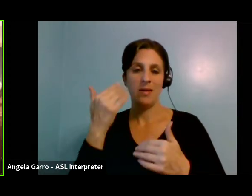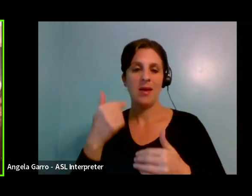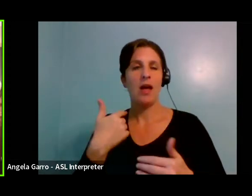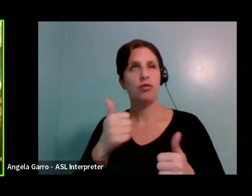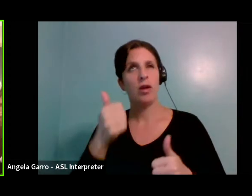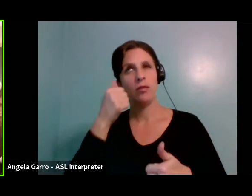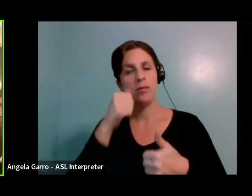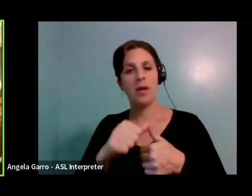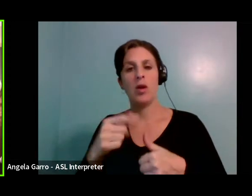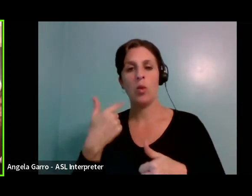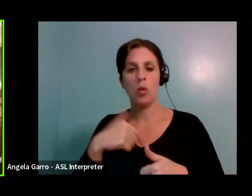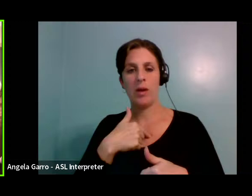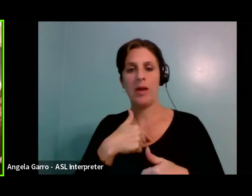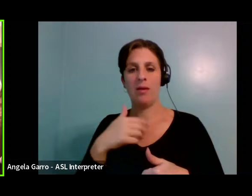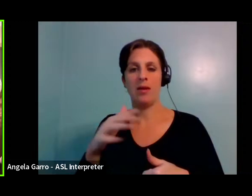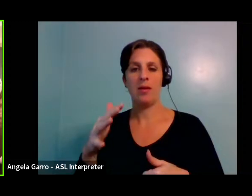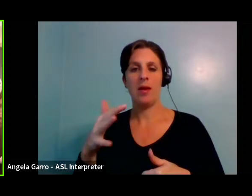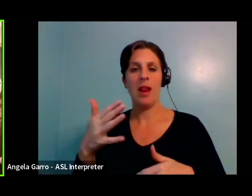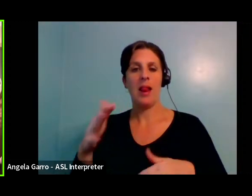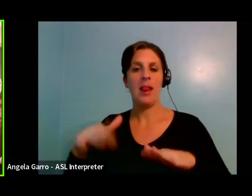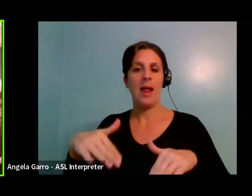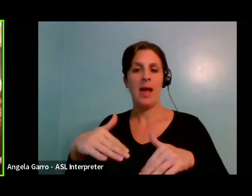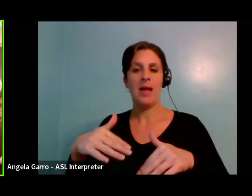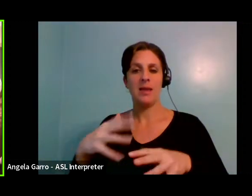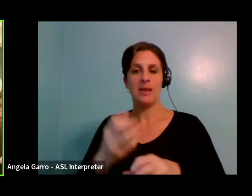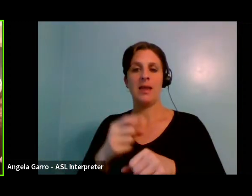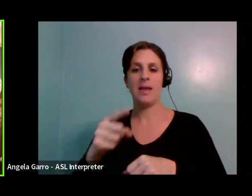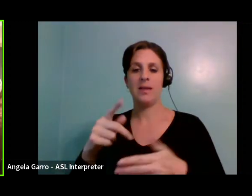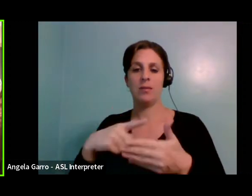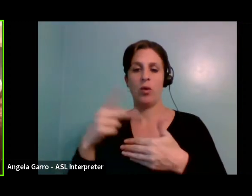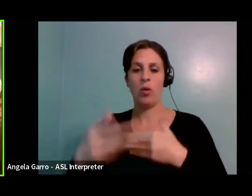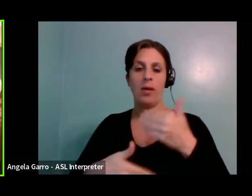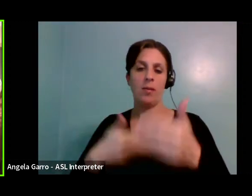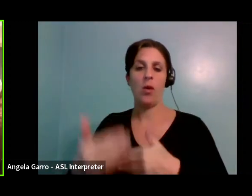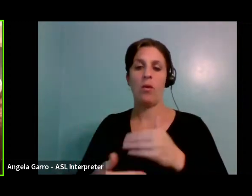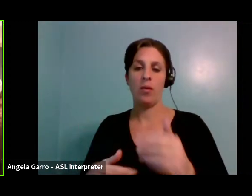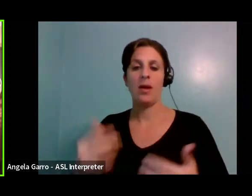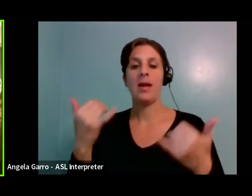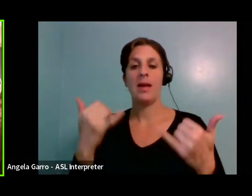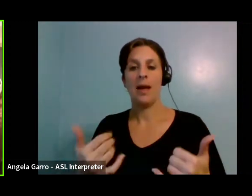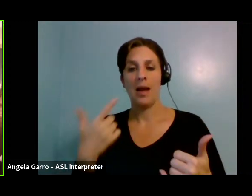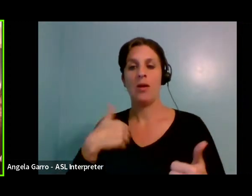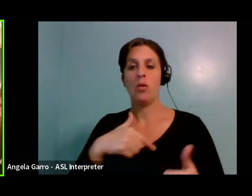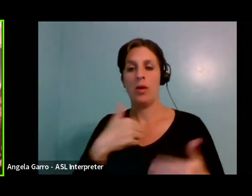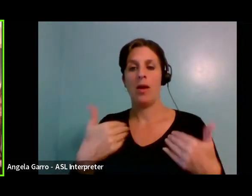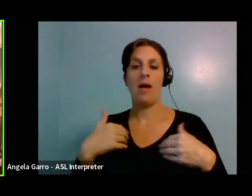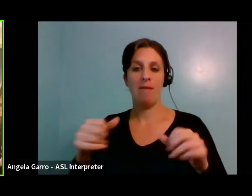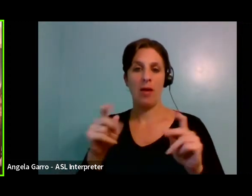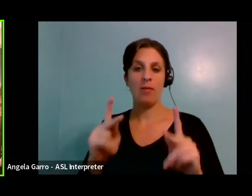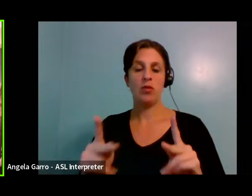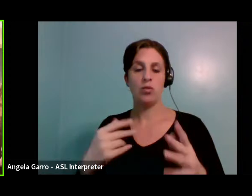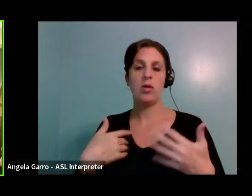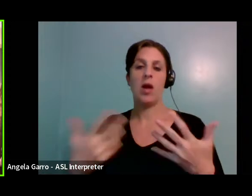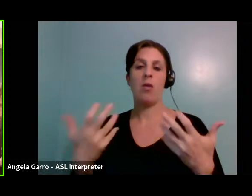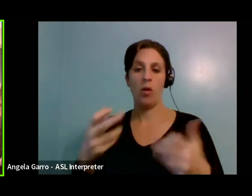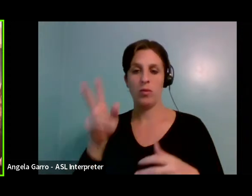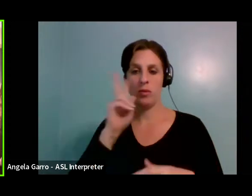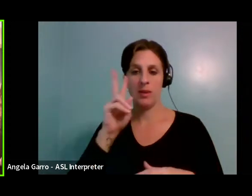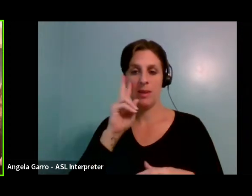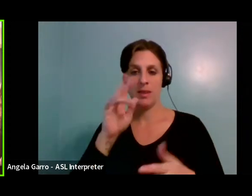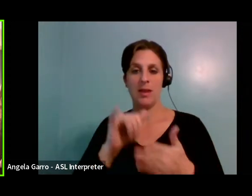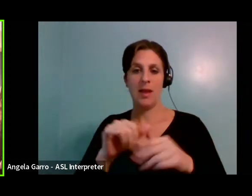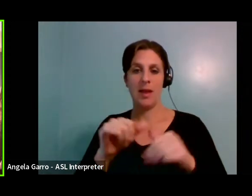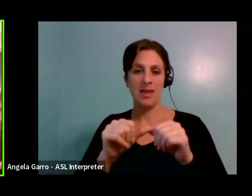fairly late getting this program going. And so now I think we have the opportunity, and I'd like to see it continue to kind